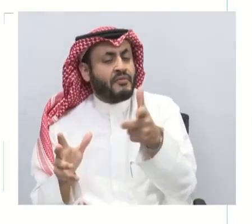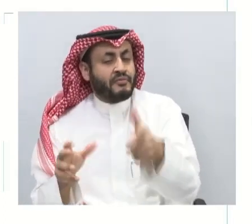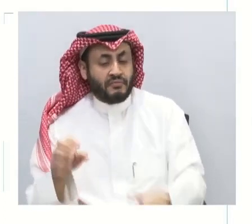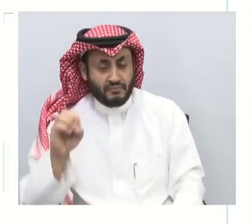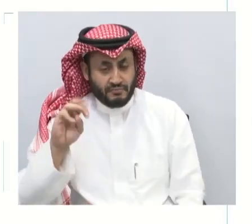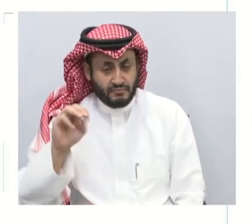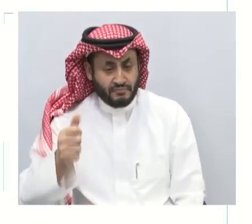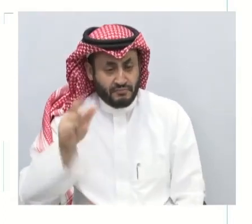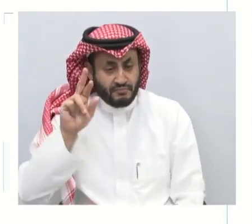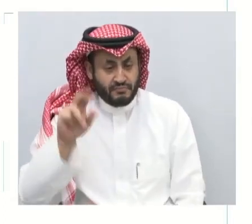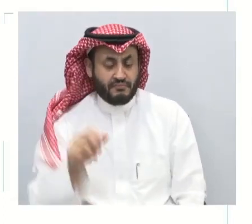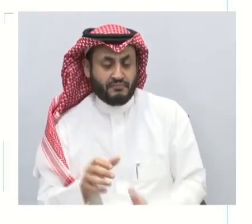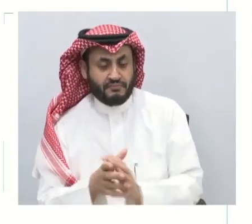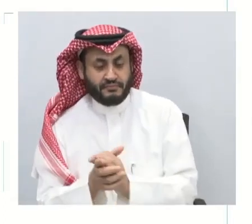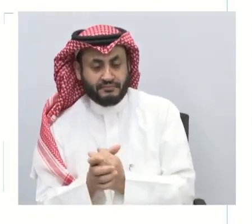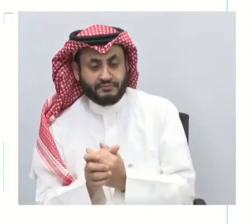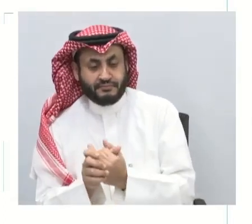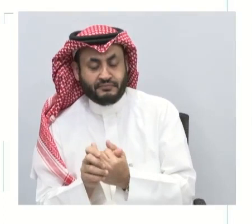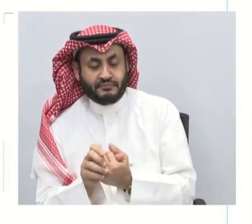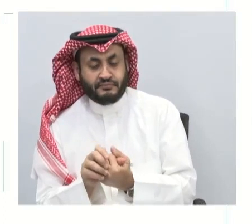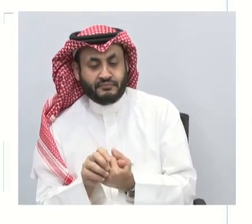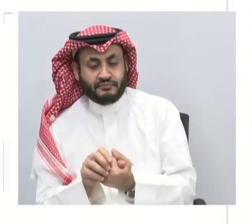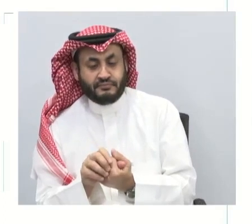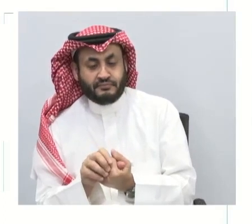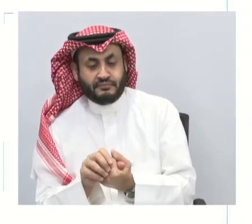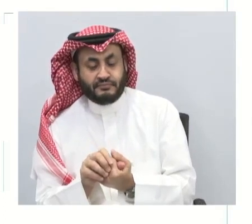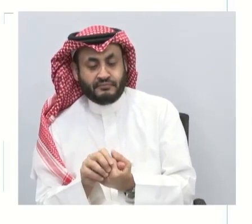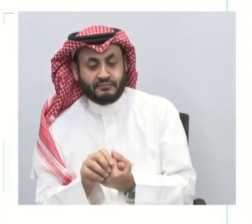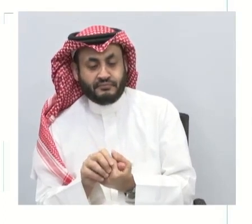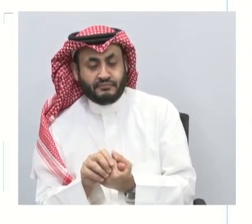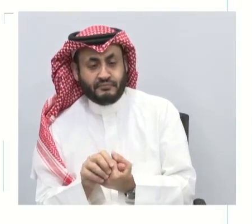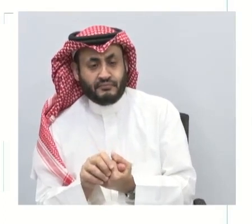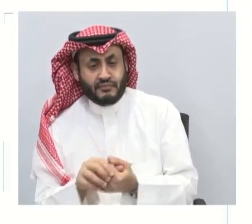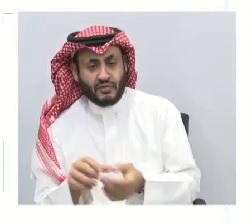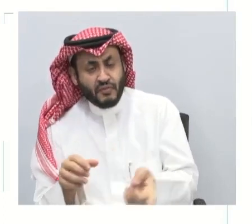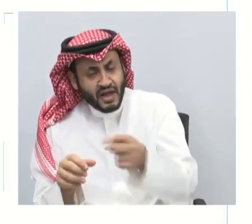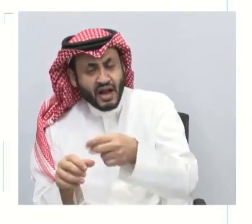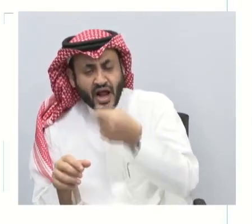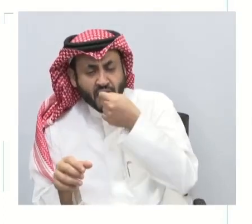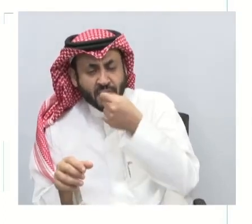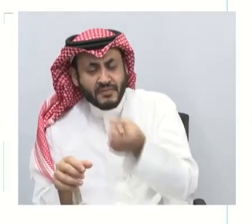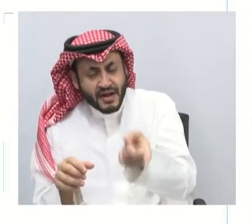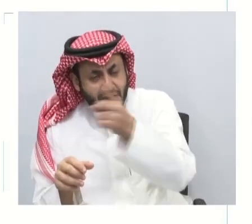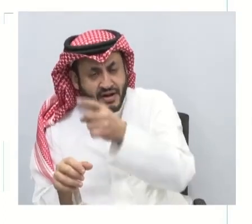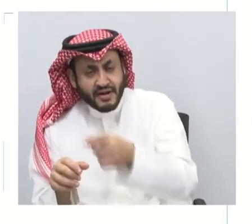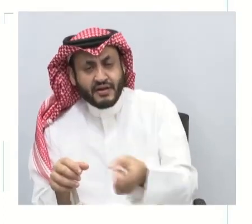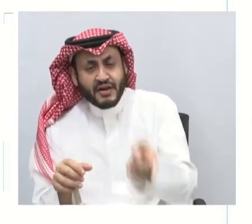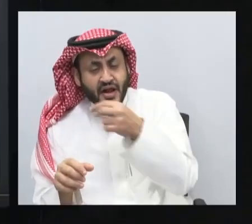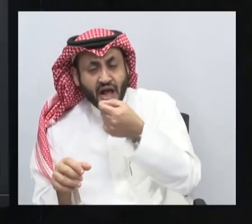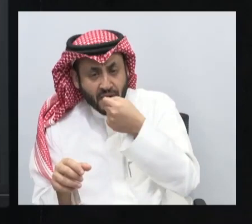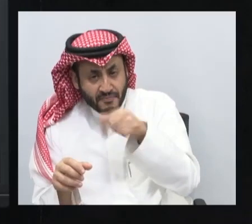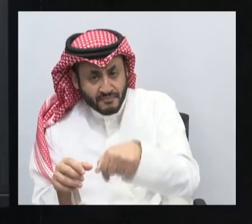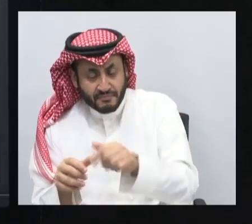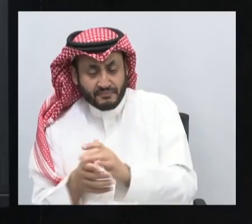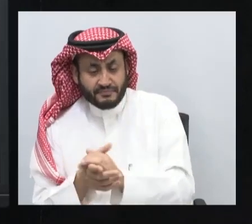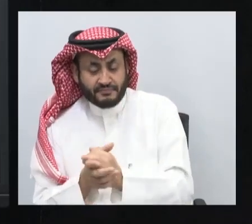us about where he's planning to live next year? Will he eat in the college cafeteria next year? Is he planning